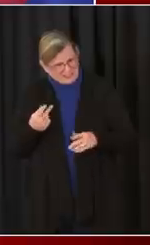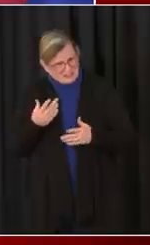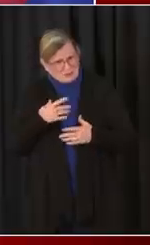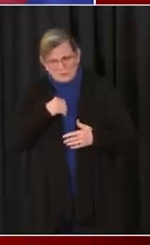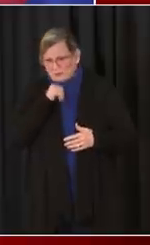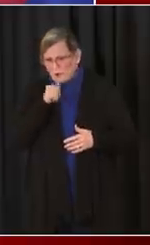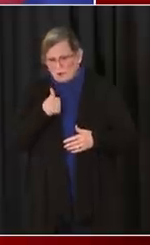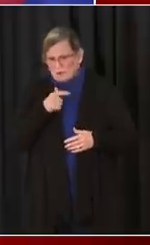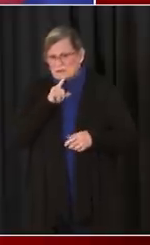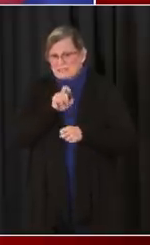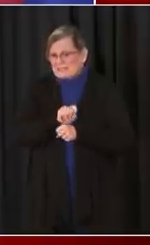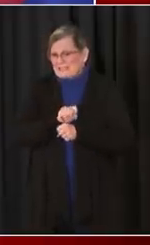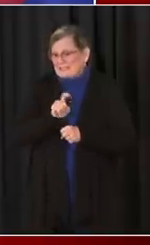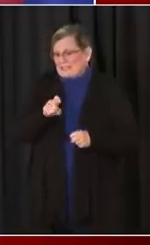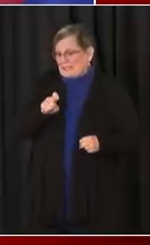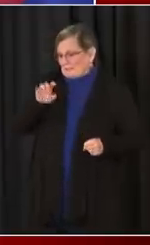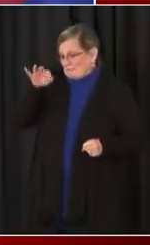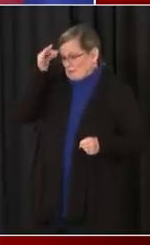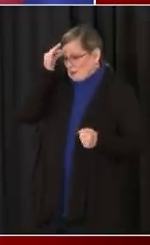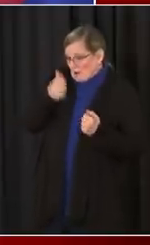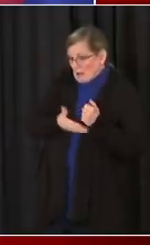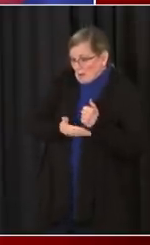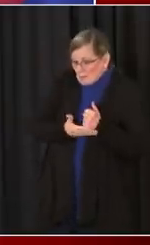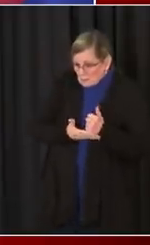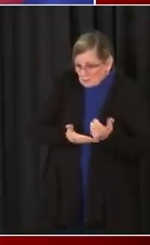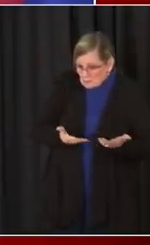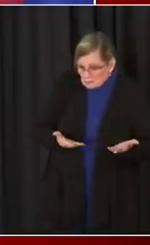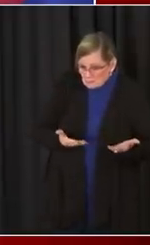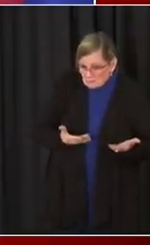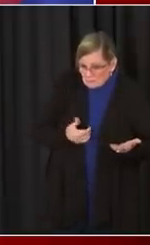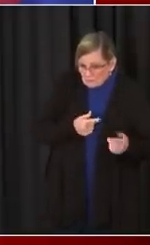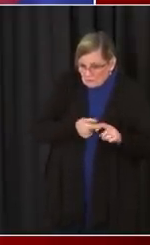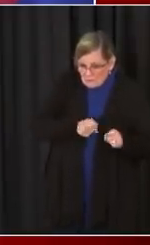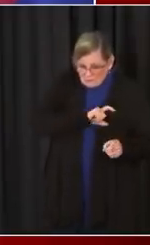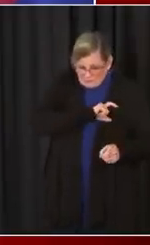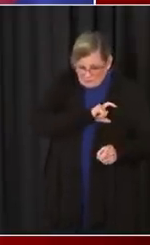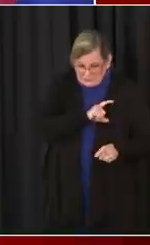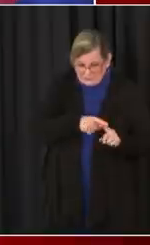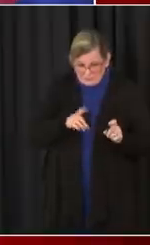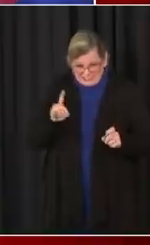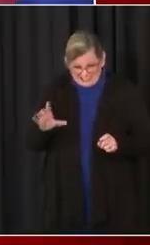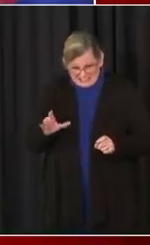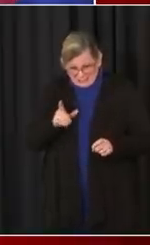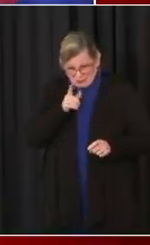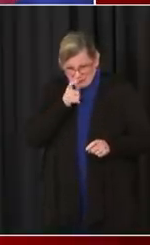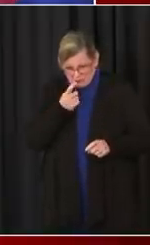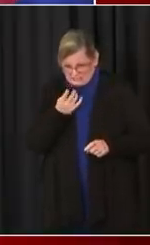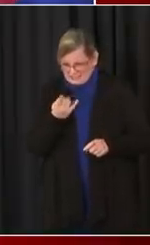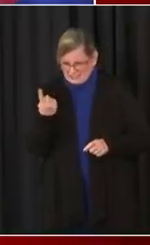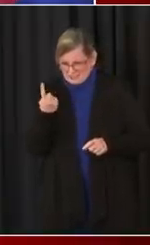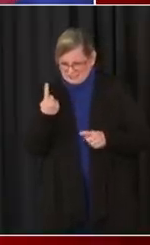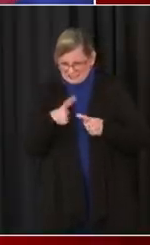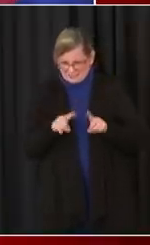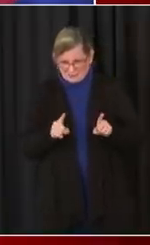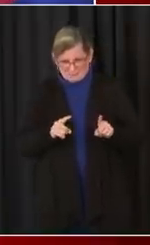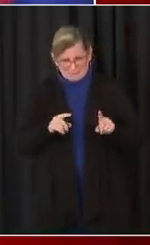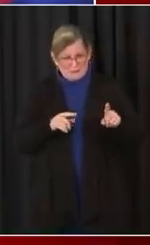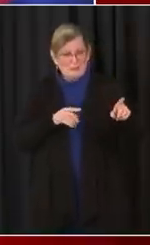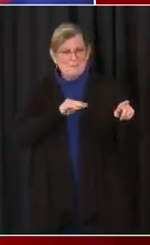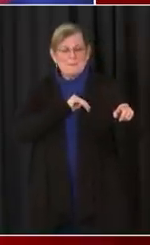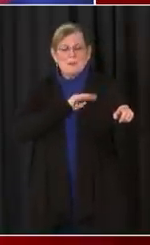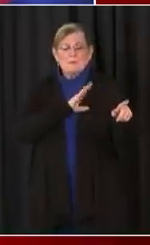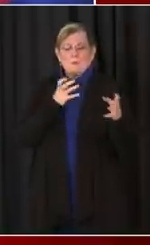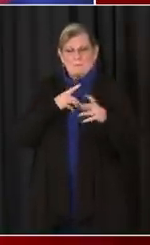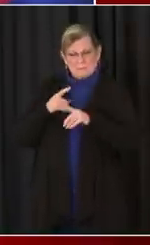saying we don't necessarily need the federal help when it comes to policing in the district. Do you wish you did something differently there? Well, let me